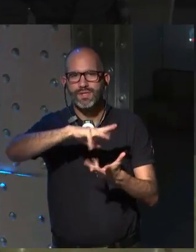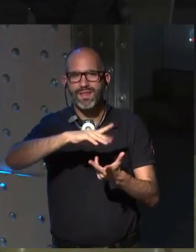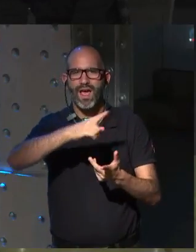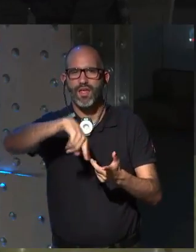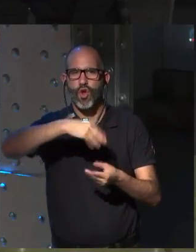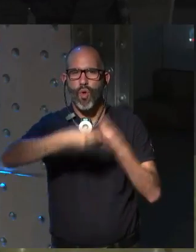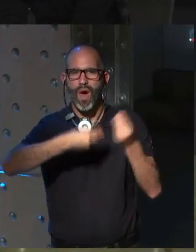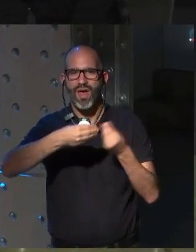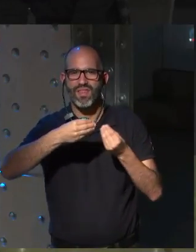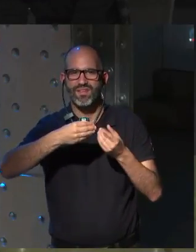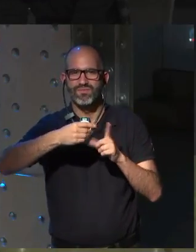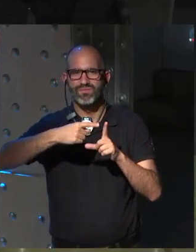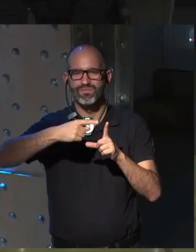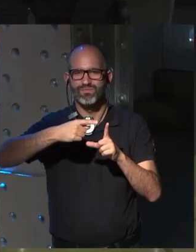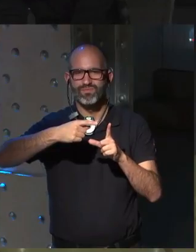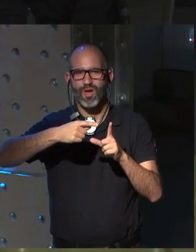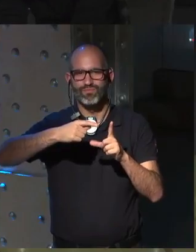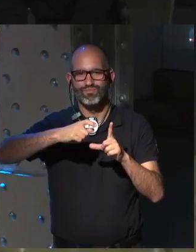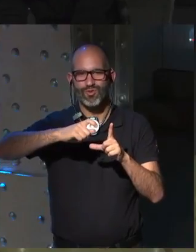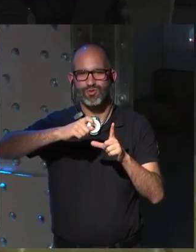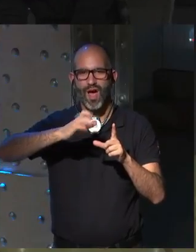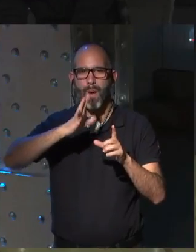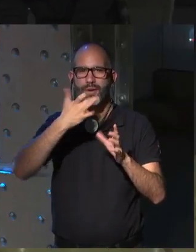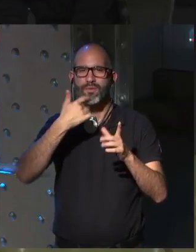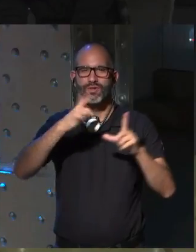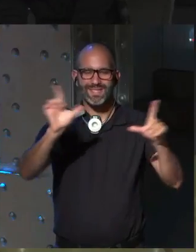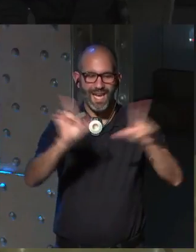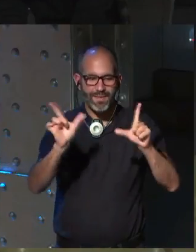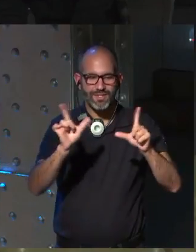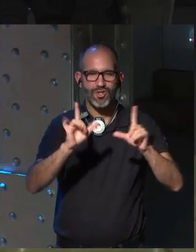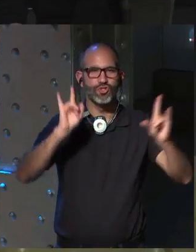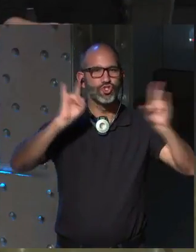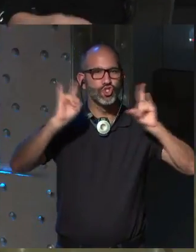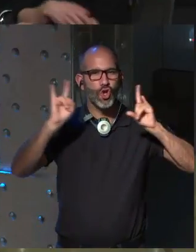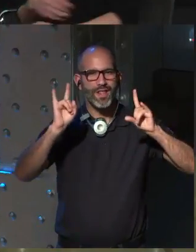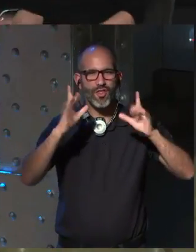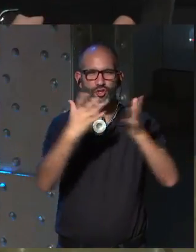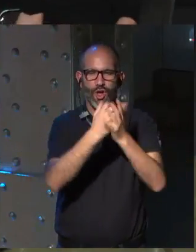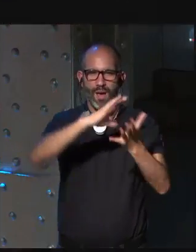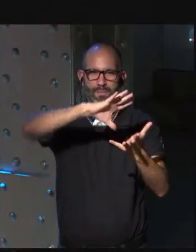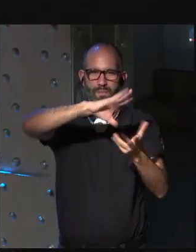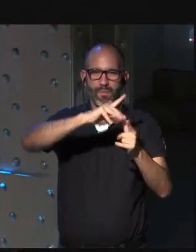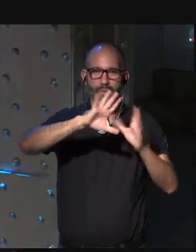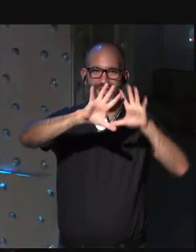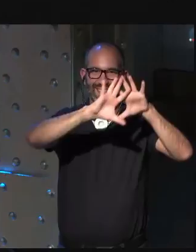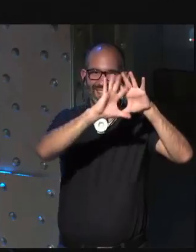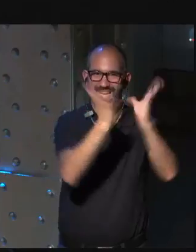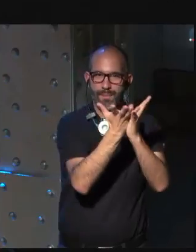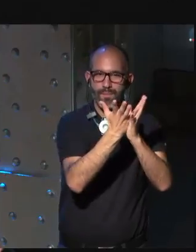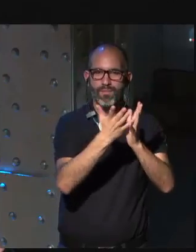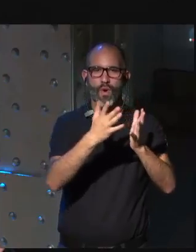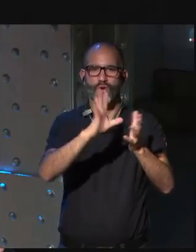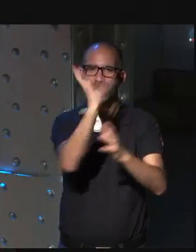television, when you hear the news, there is a sound in the background which is so similar between the networks. They're giving you the